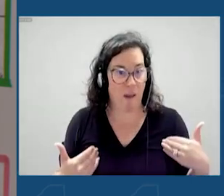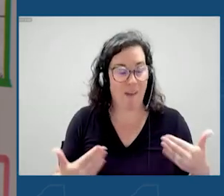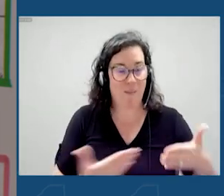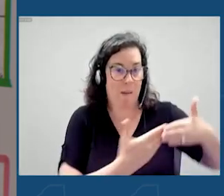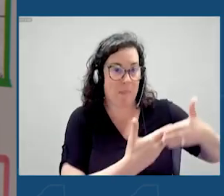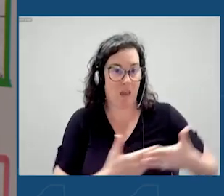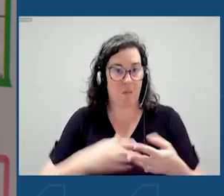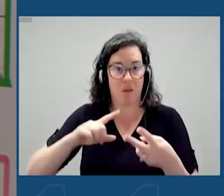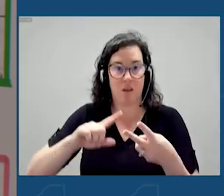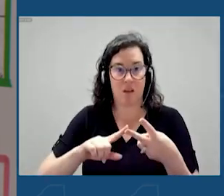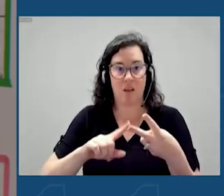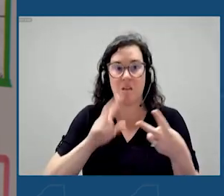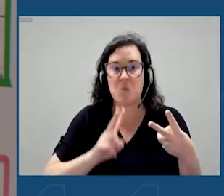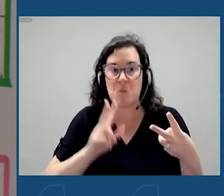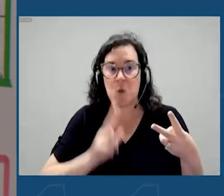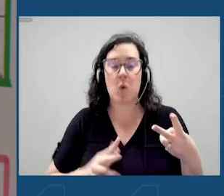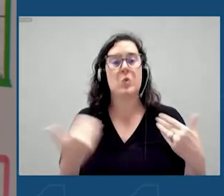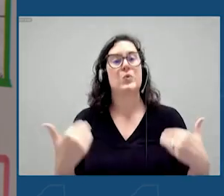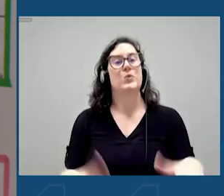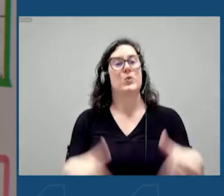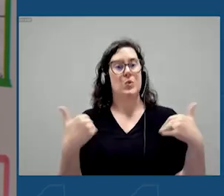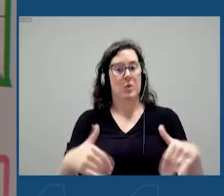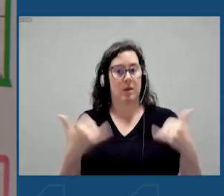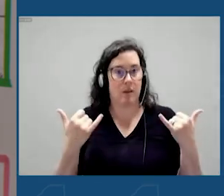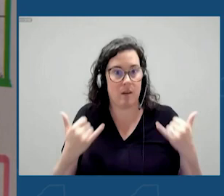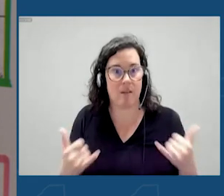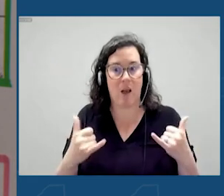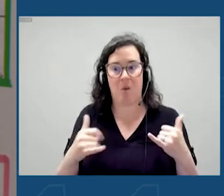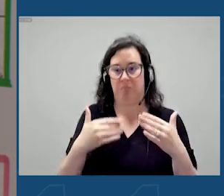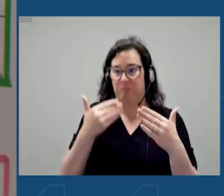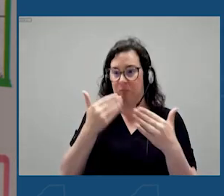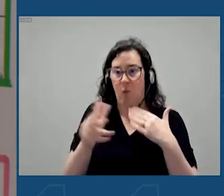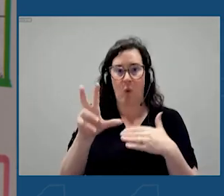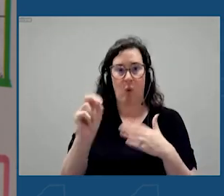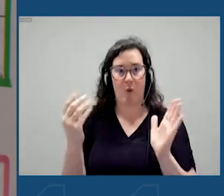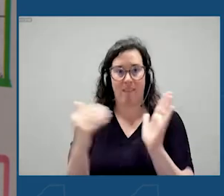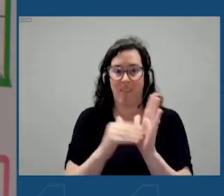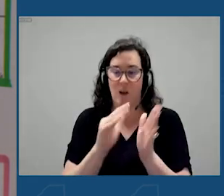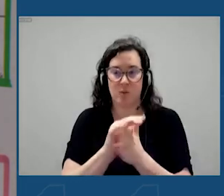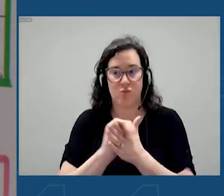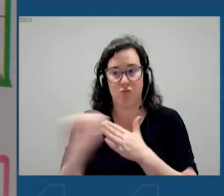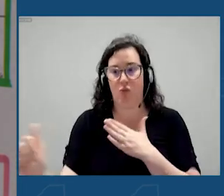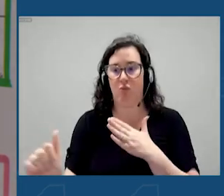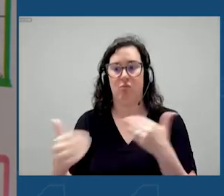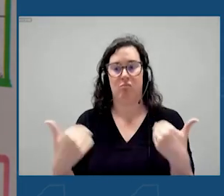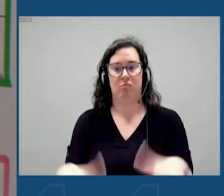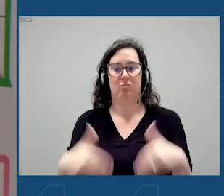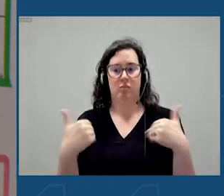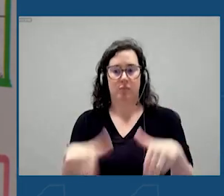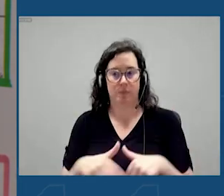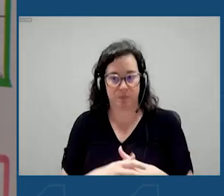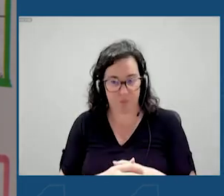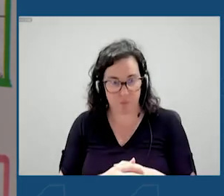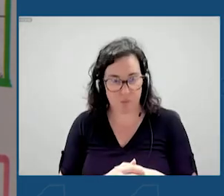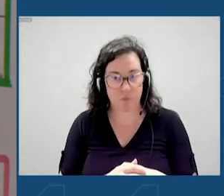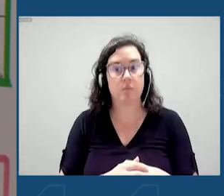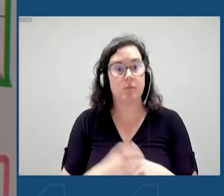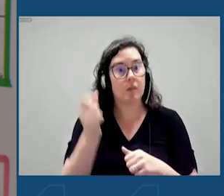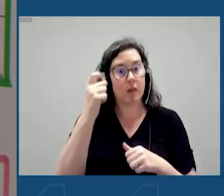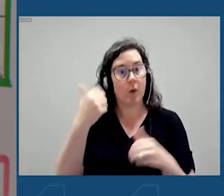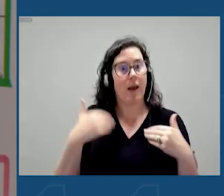together, we're approaching $30,000. Now listen to this, if you're making minimum wage, which we did just